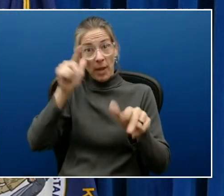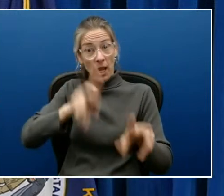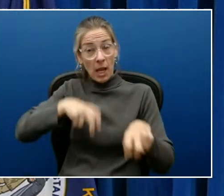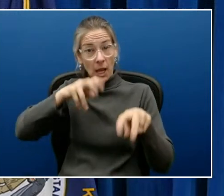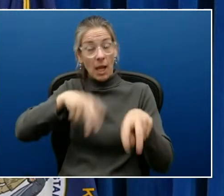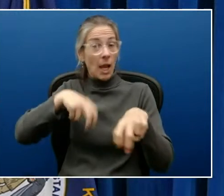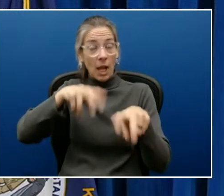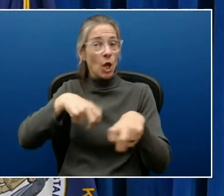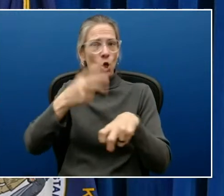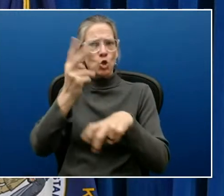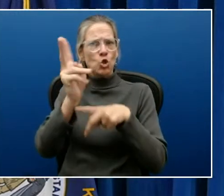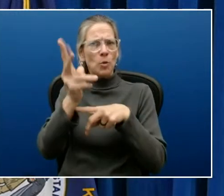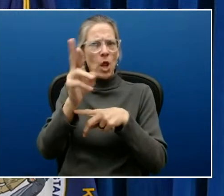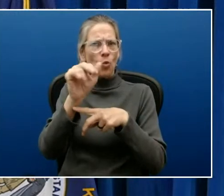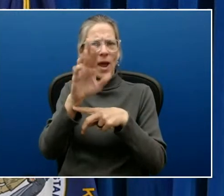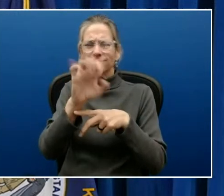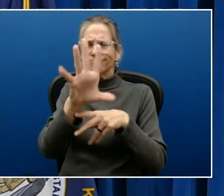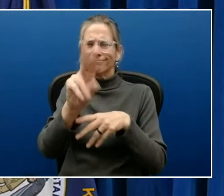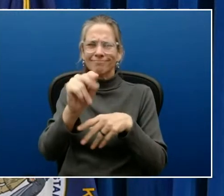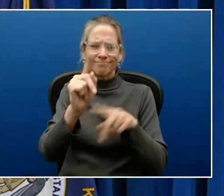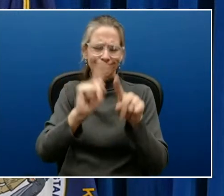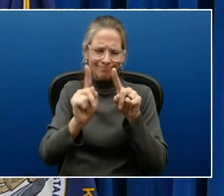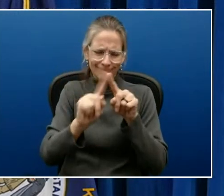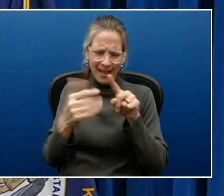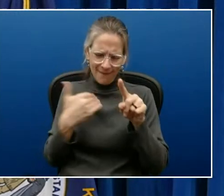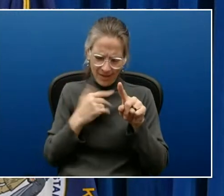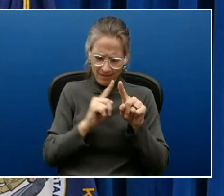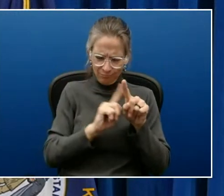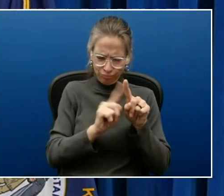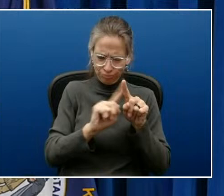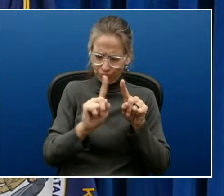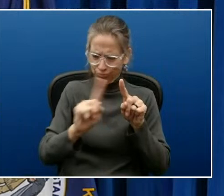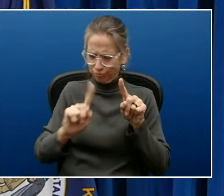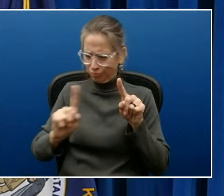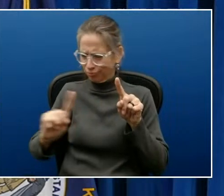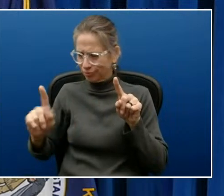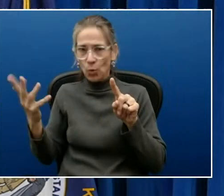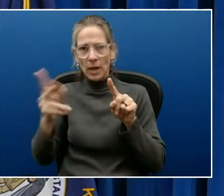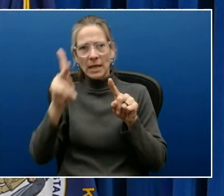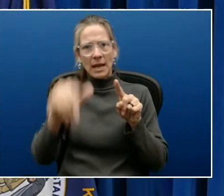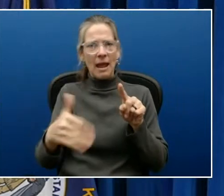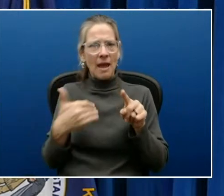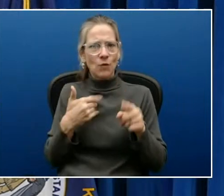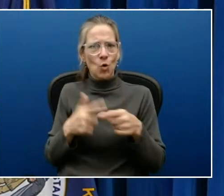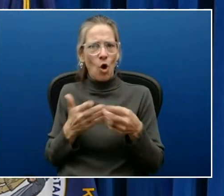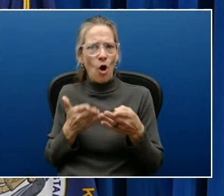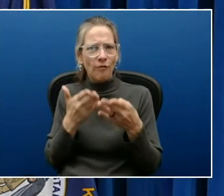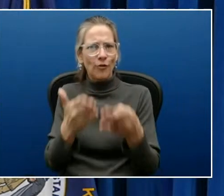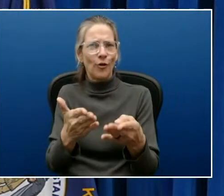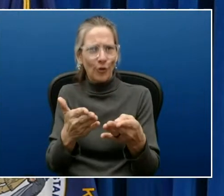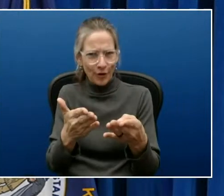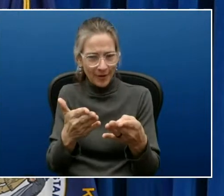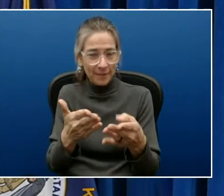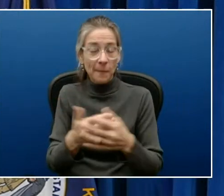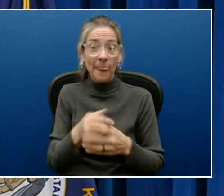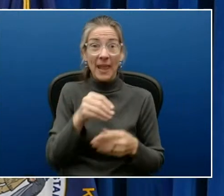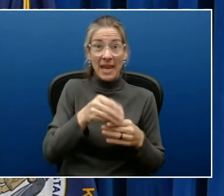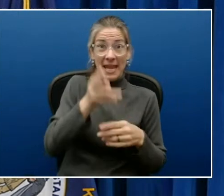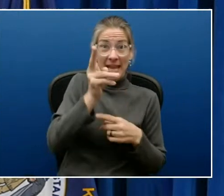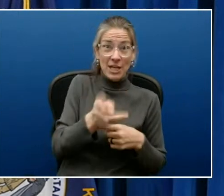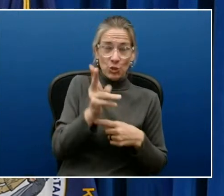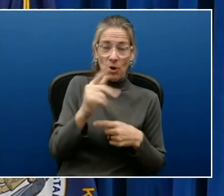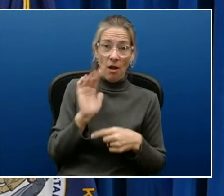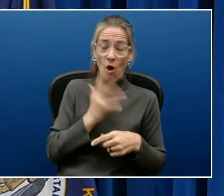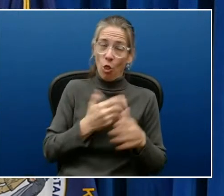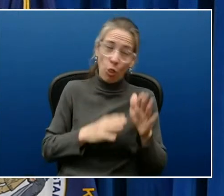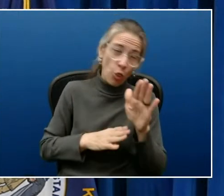whole season of great events celebrating the best that Kentucky has to offer. Throughout our history, our thriving horse racing